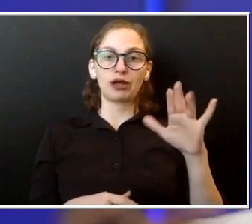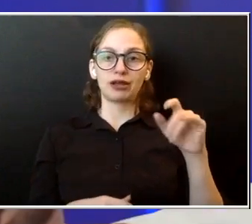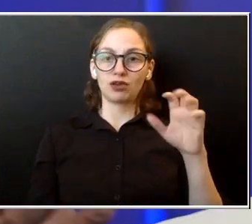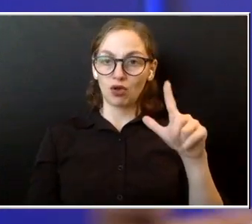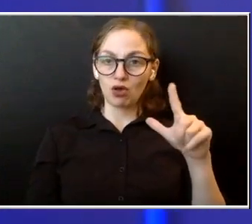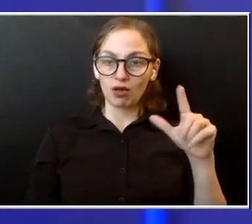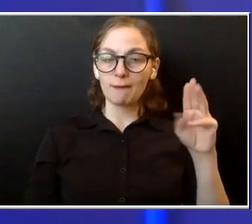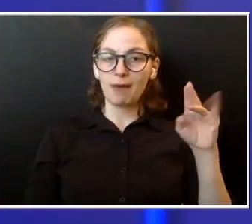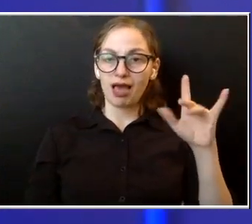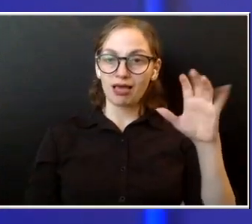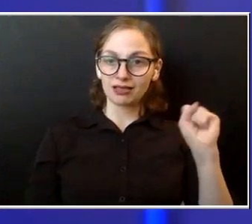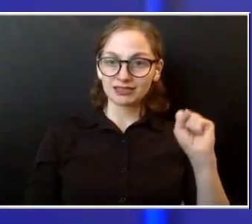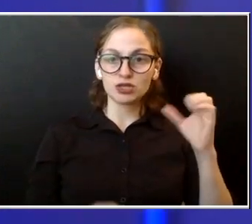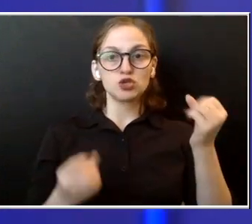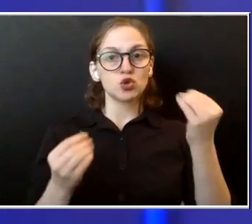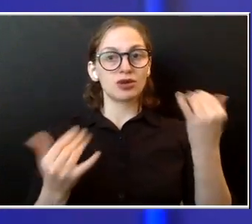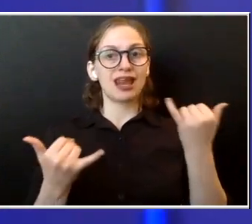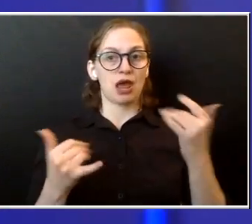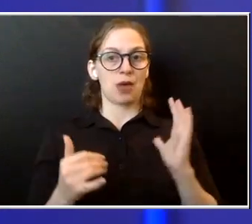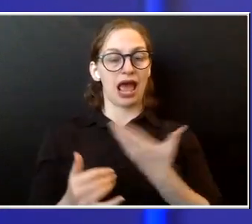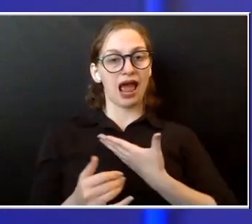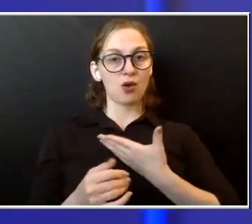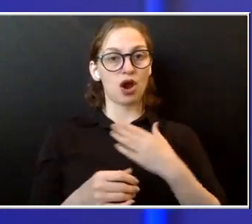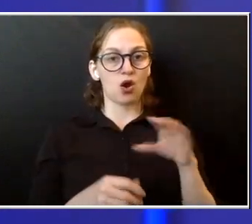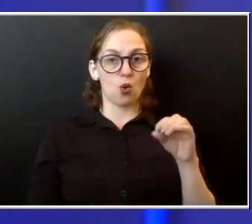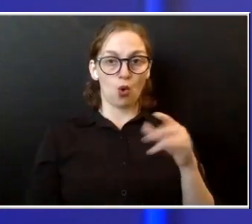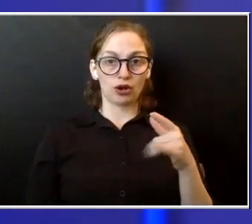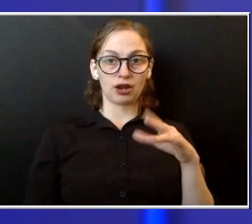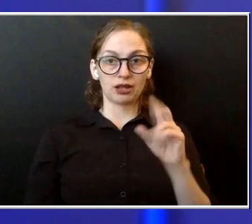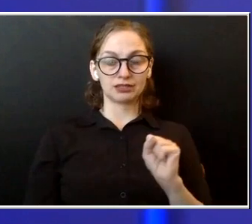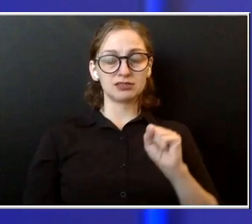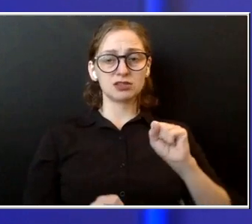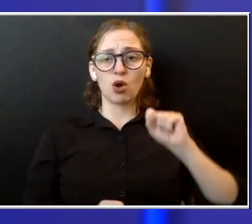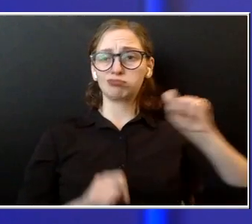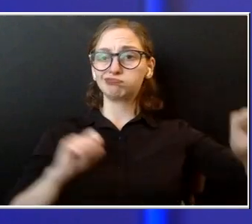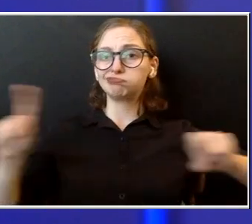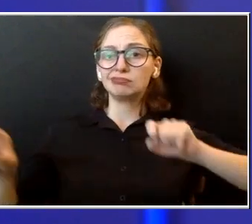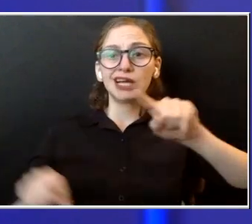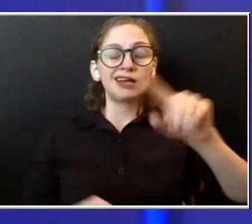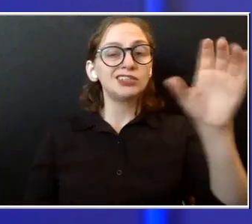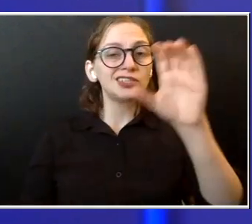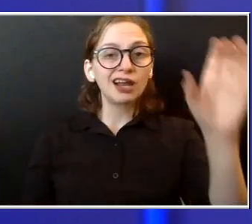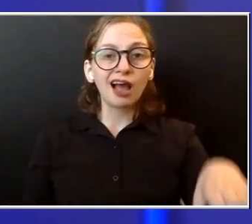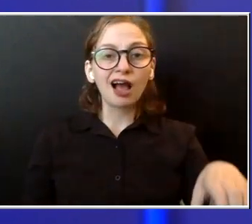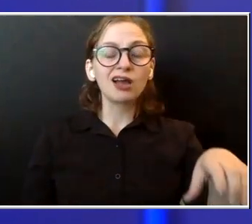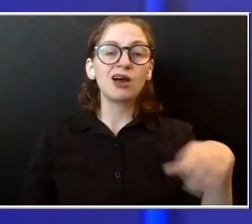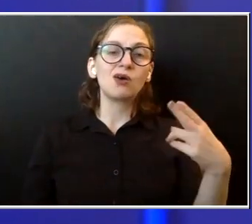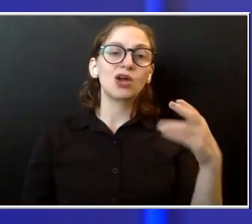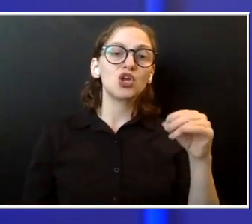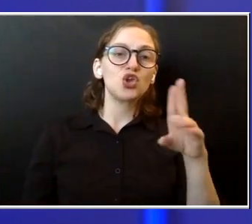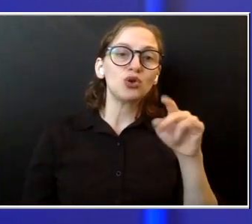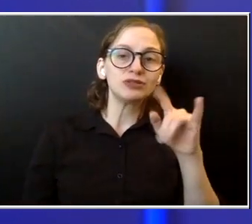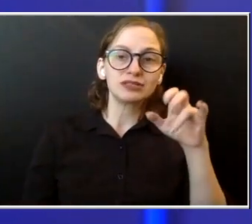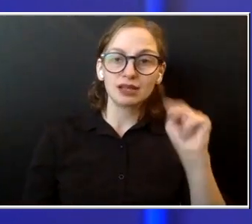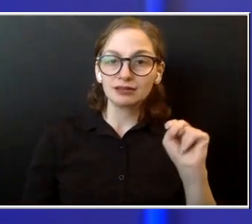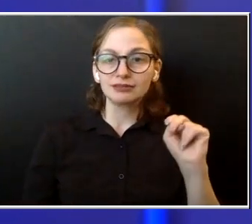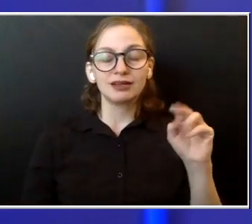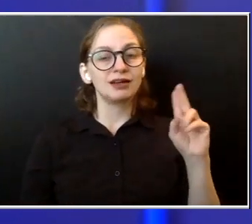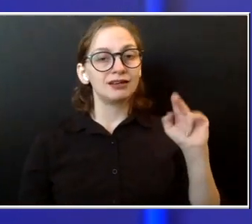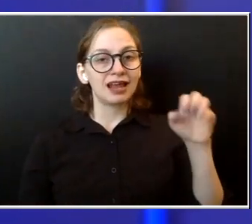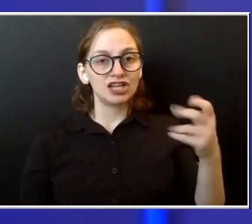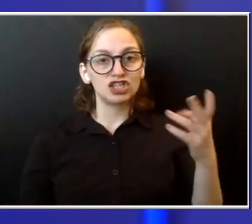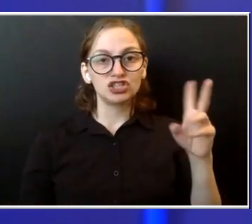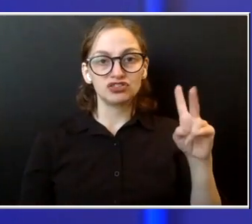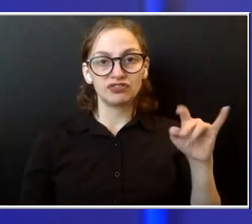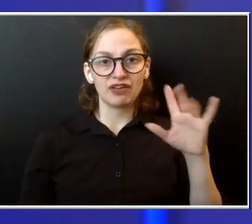go as far as Chicago, Houston, Dallas, Nashville. And so getting a cadaveric transplant is a lot